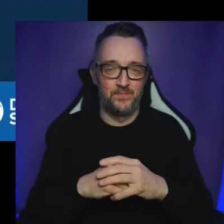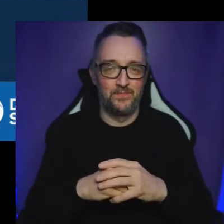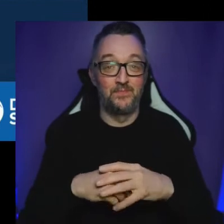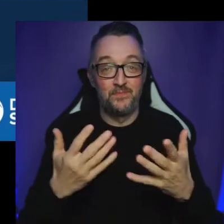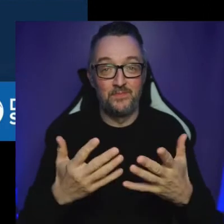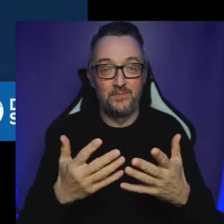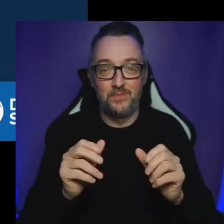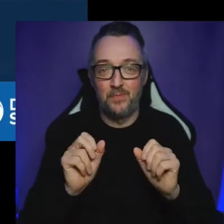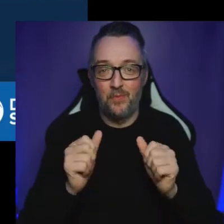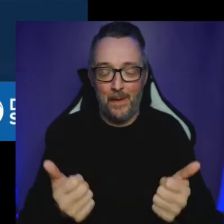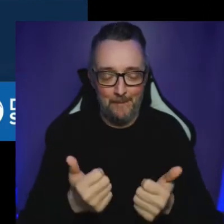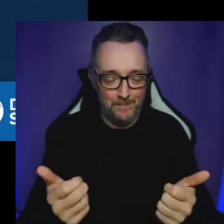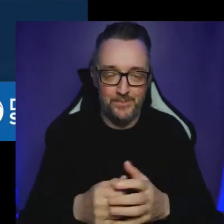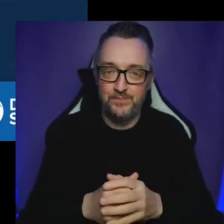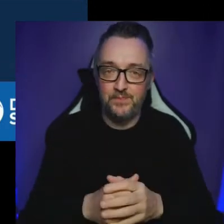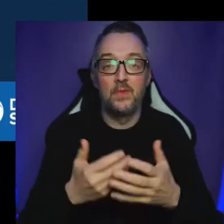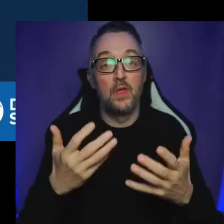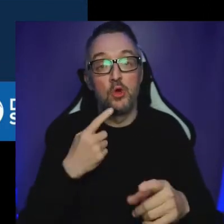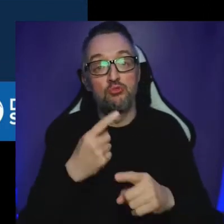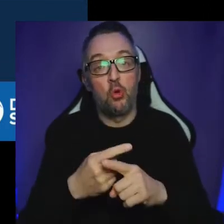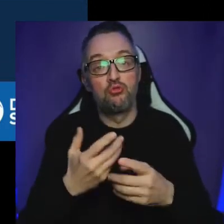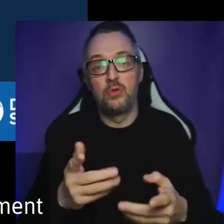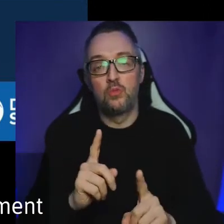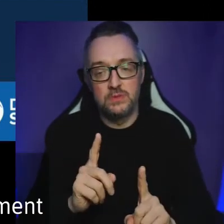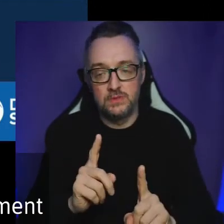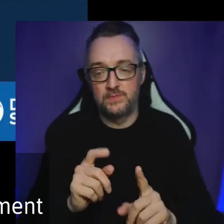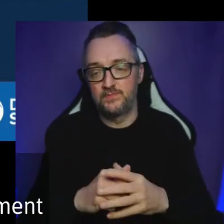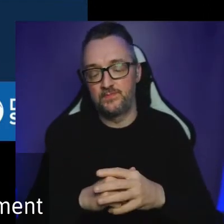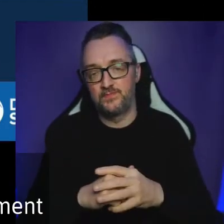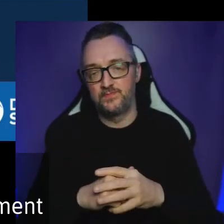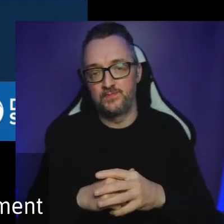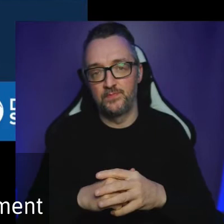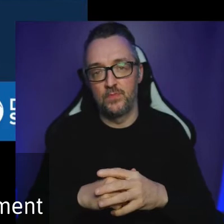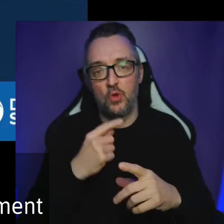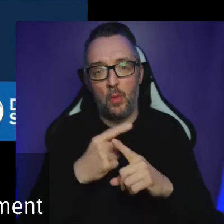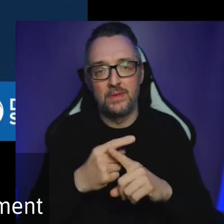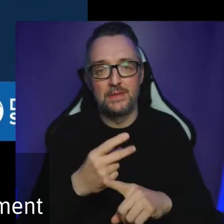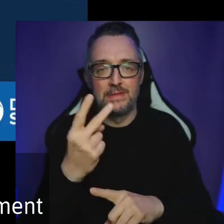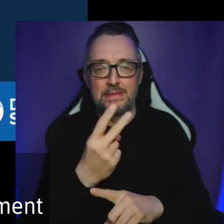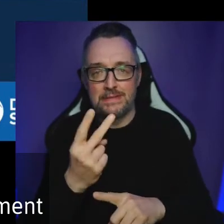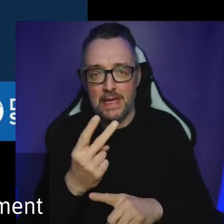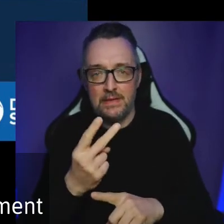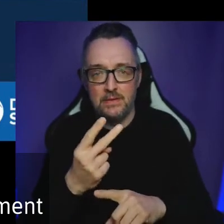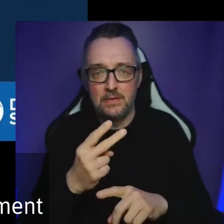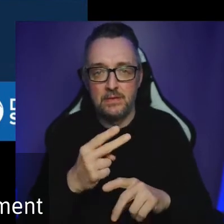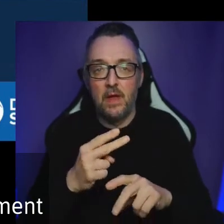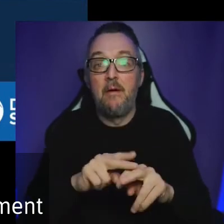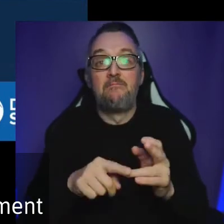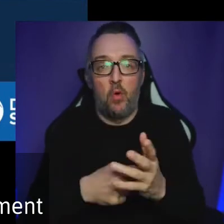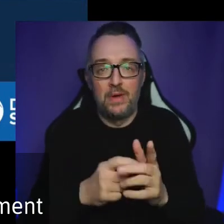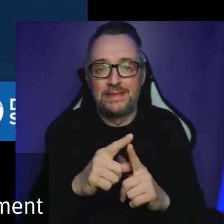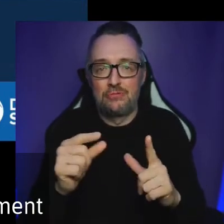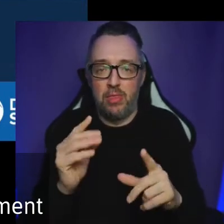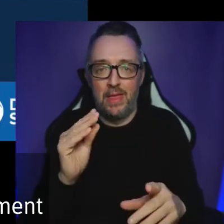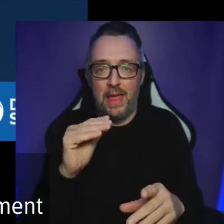Okay, so what I'm going to talk about today is about designing for digital inclusion and